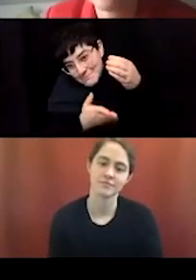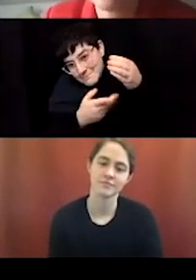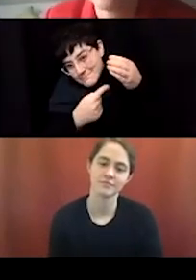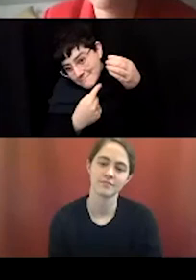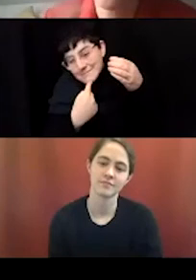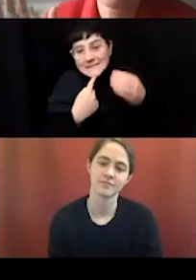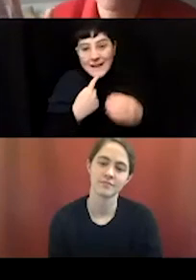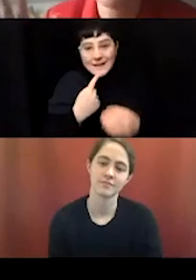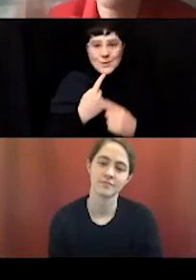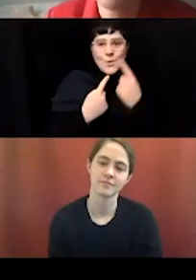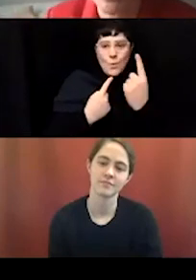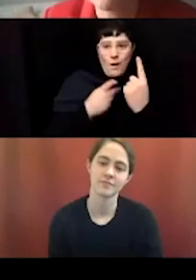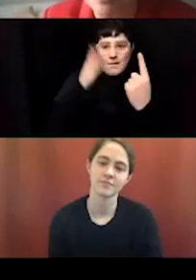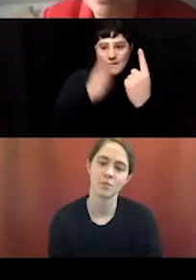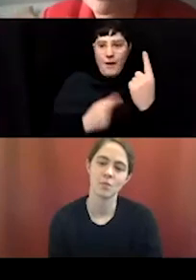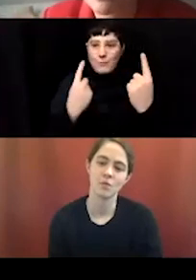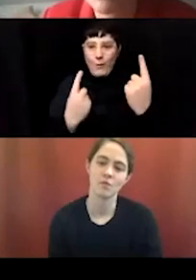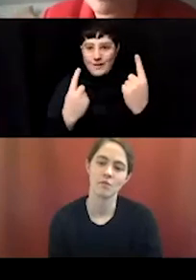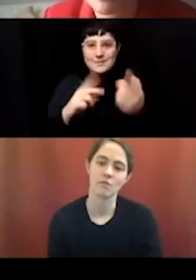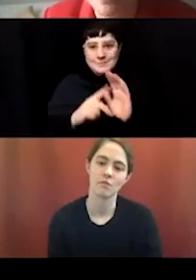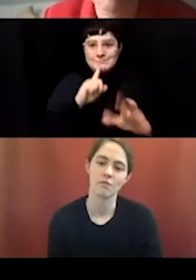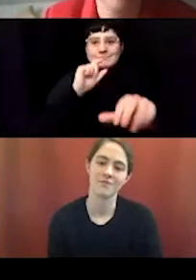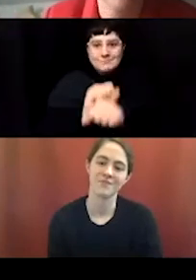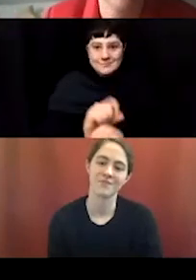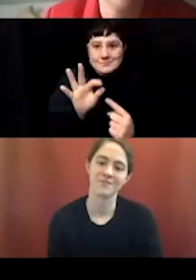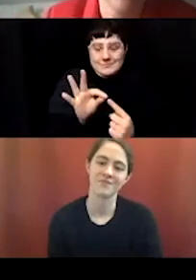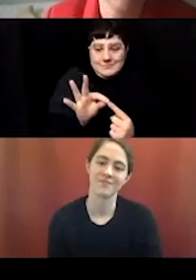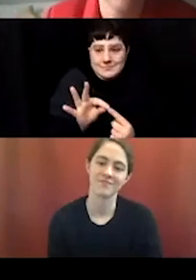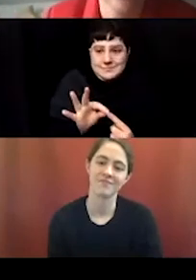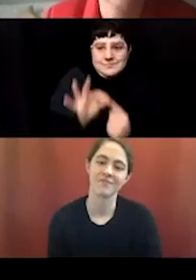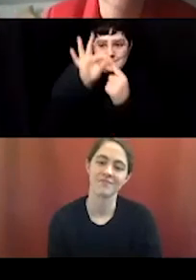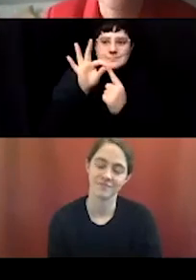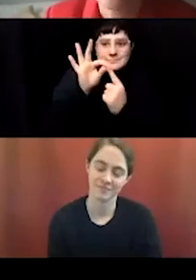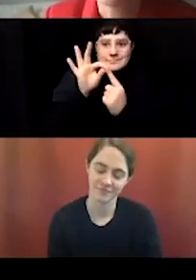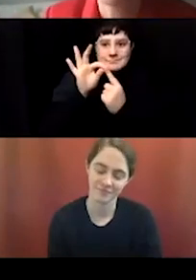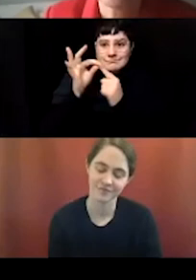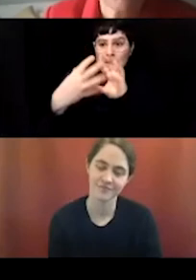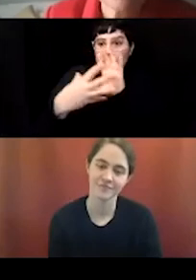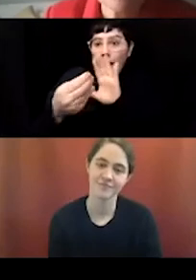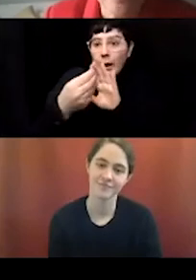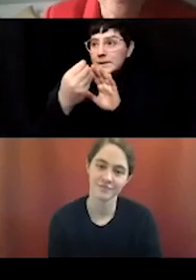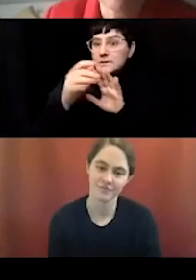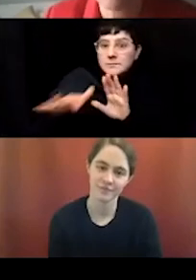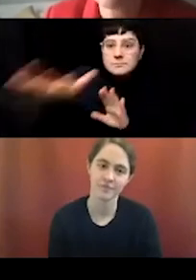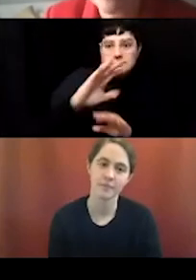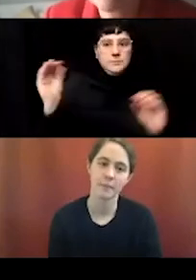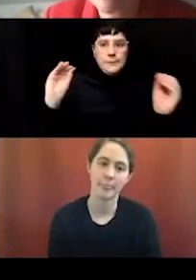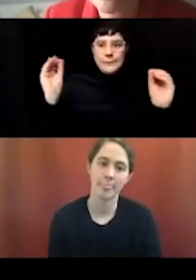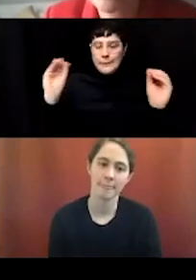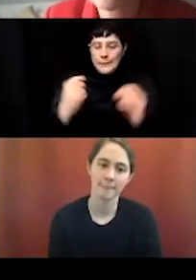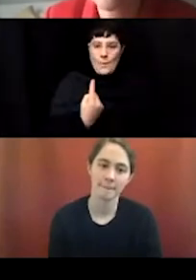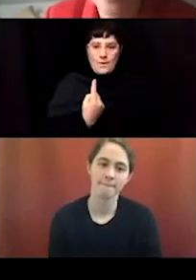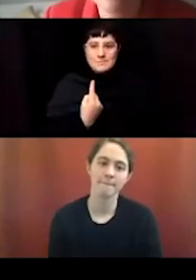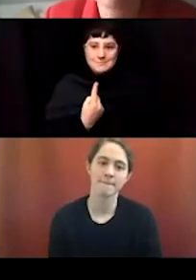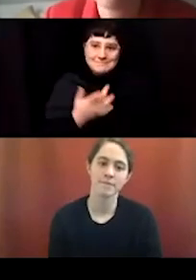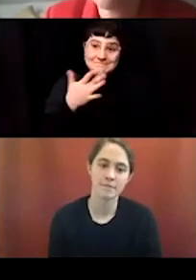have the one-off unique piece of this cup in our collection. We also have, and we're very, very